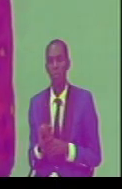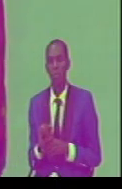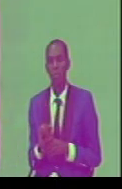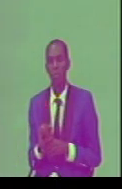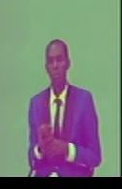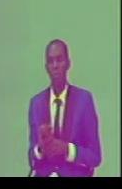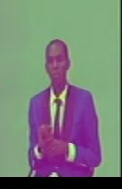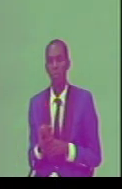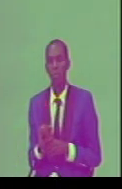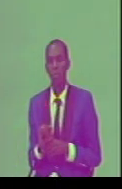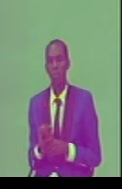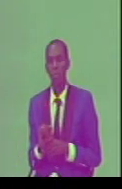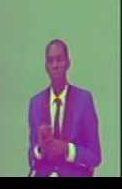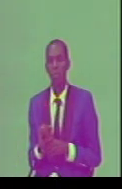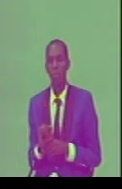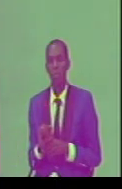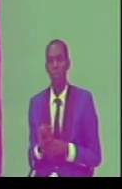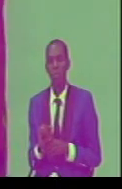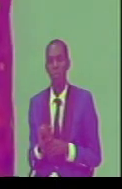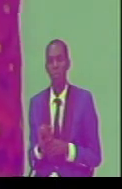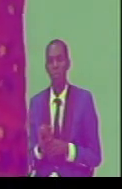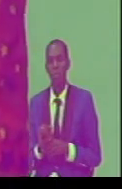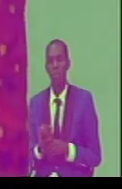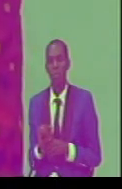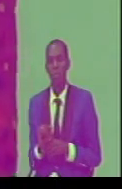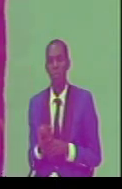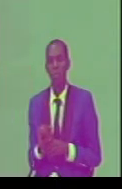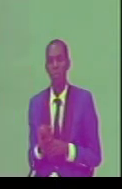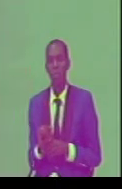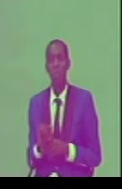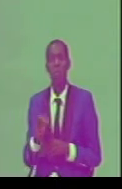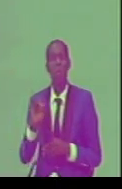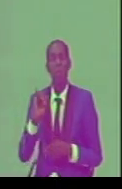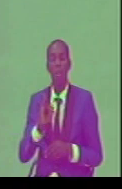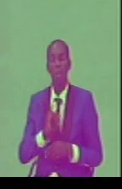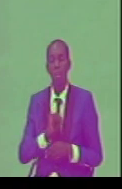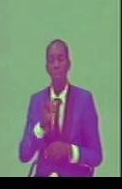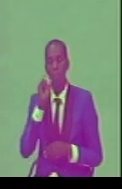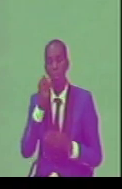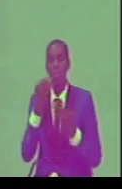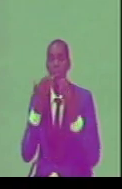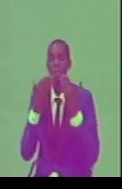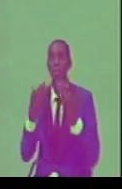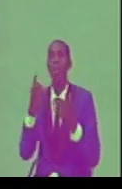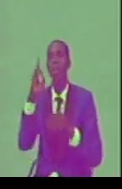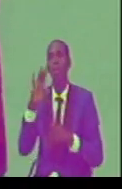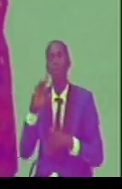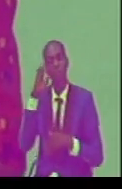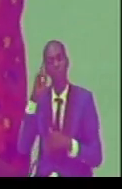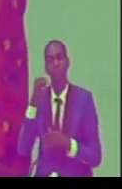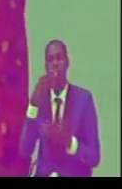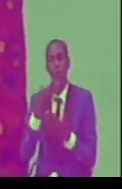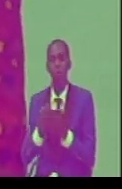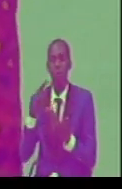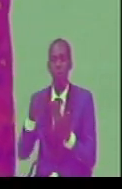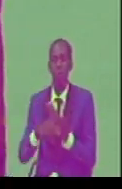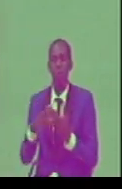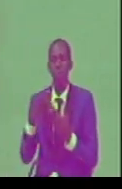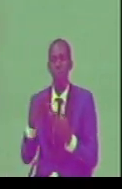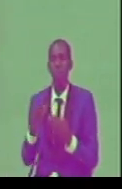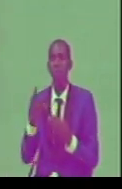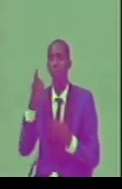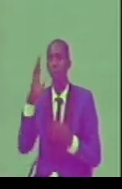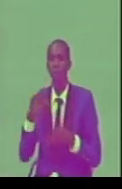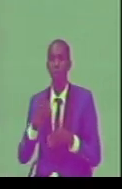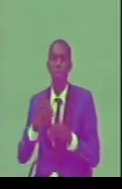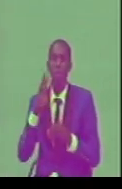District, Pipeline O District, Port Harcourt Region, Nigeria. I thank God for the